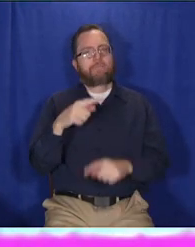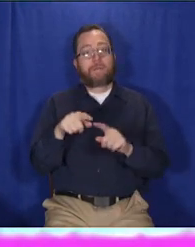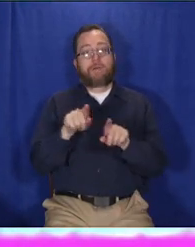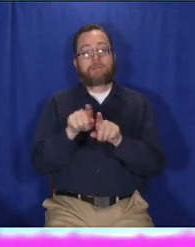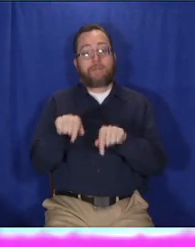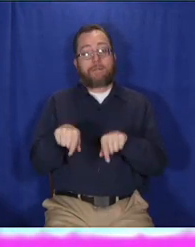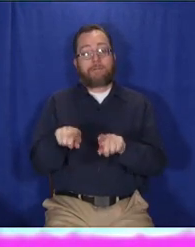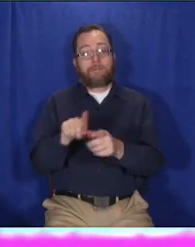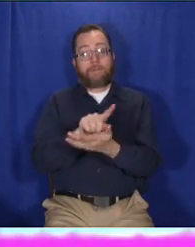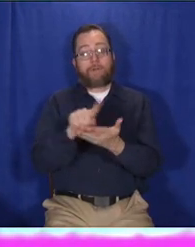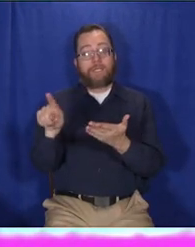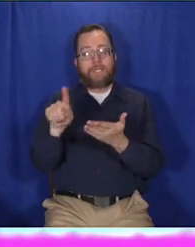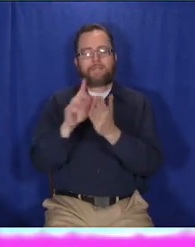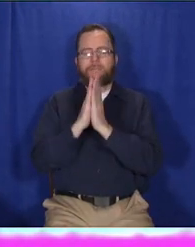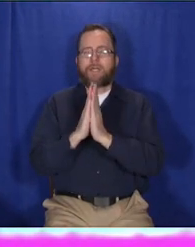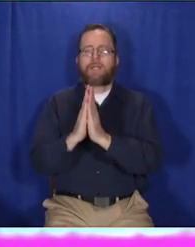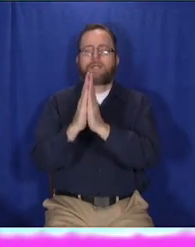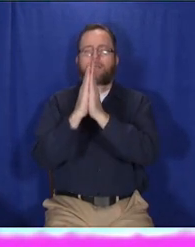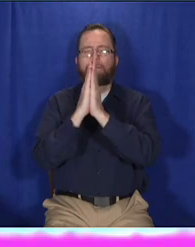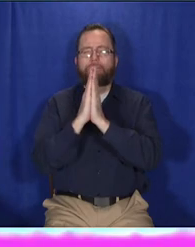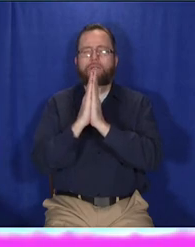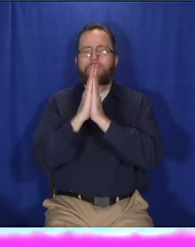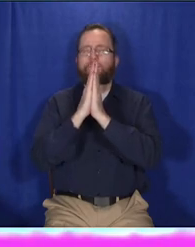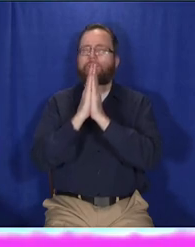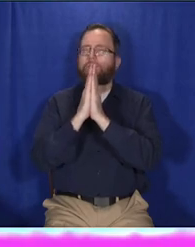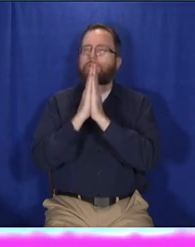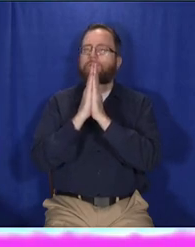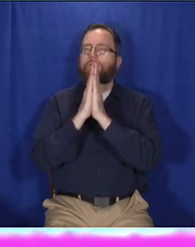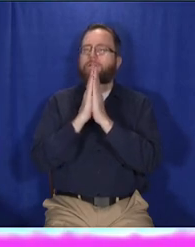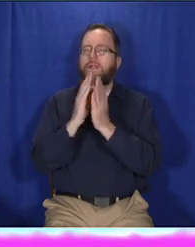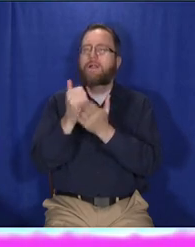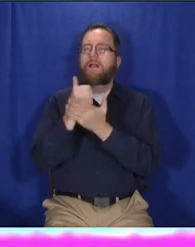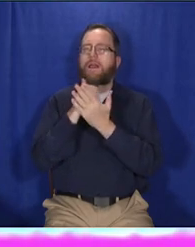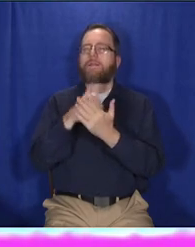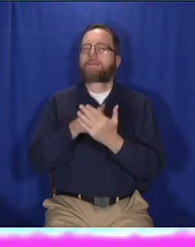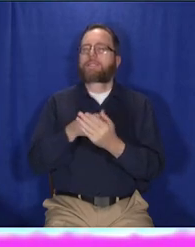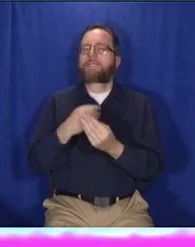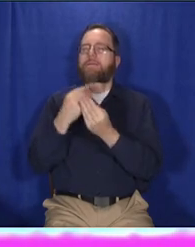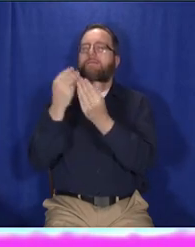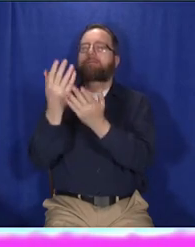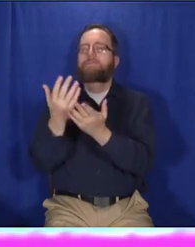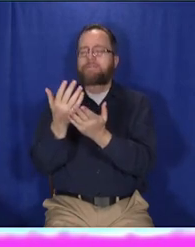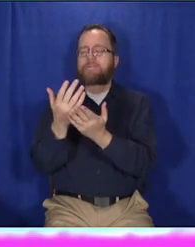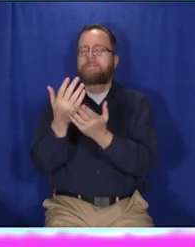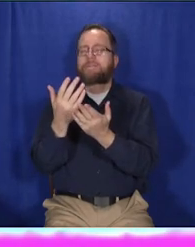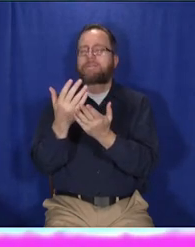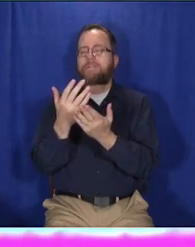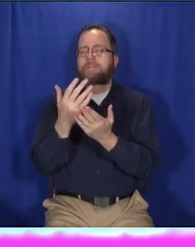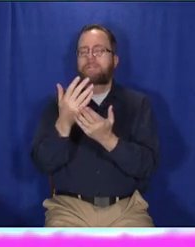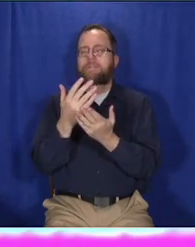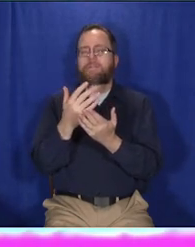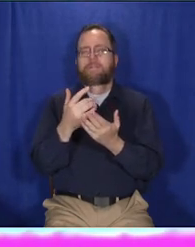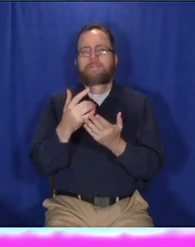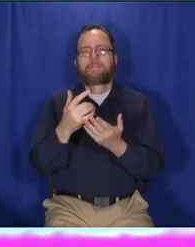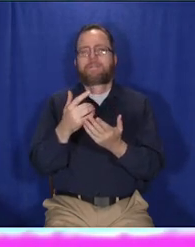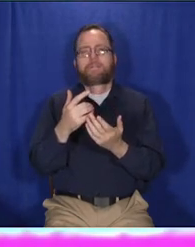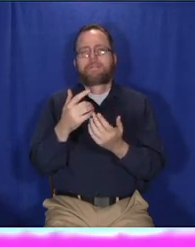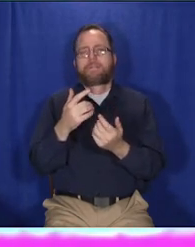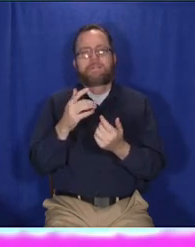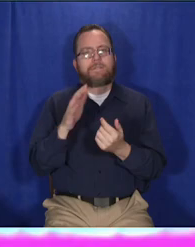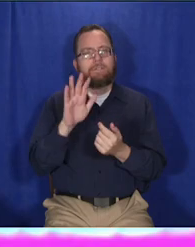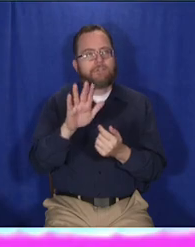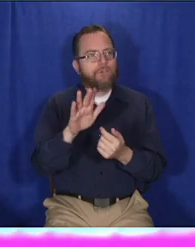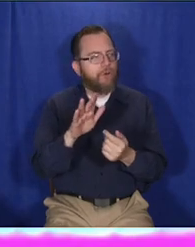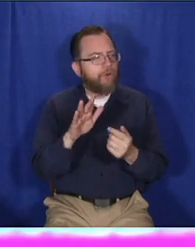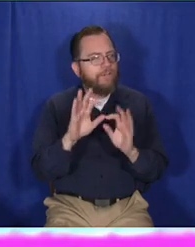week. Whether you're single or married or have kids or whatever, like, process with your roommates, those